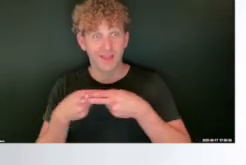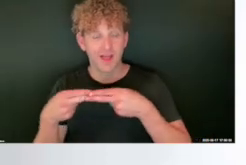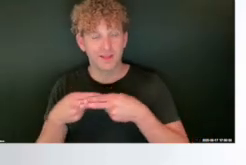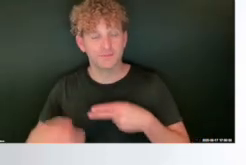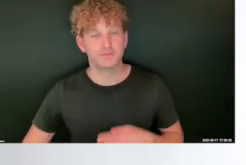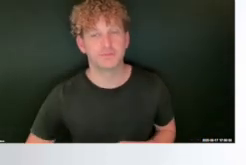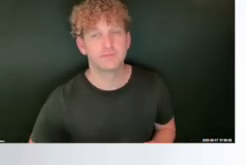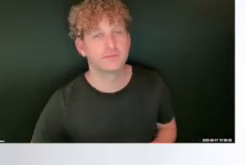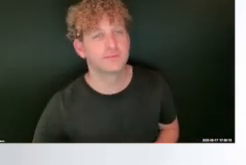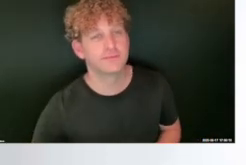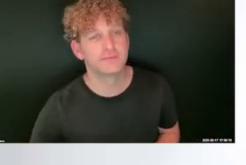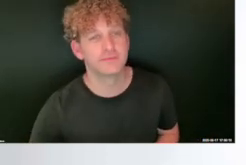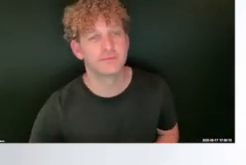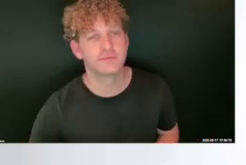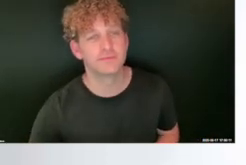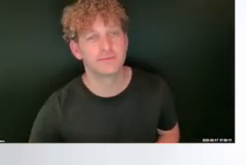Next slide, please.